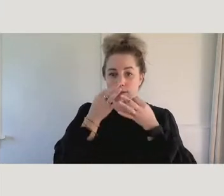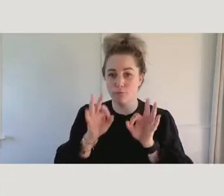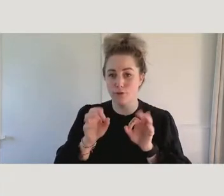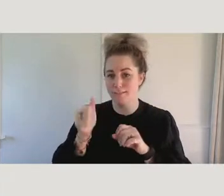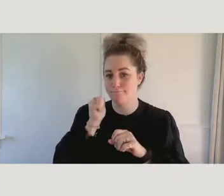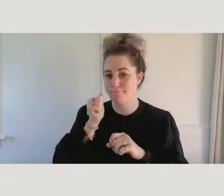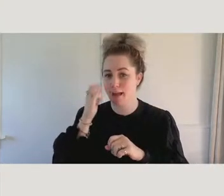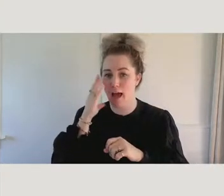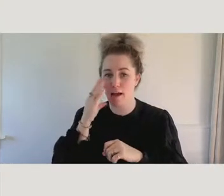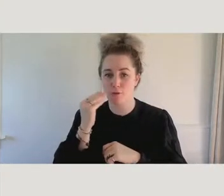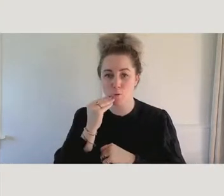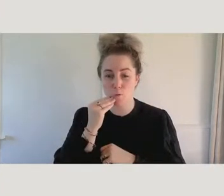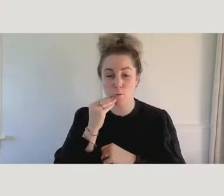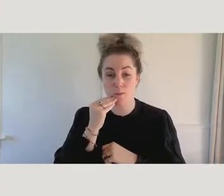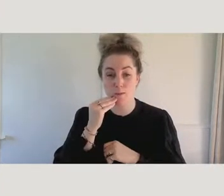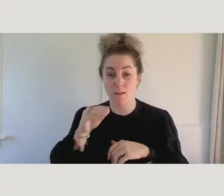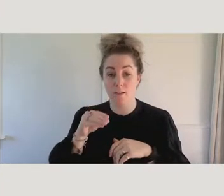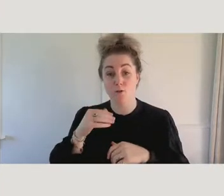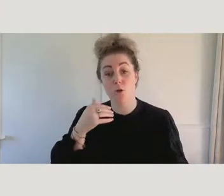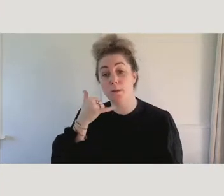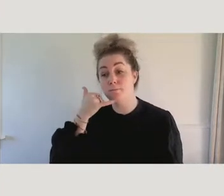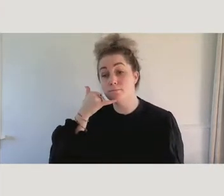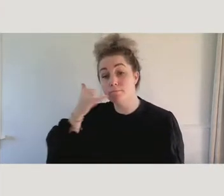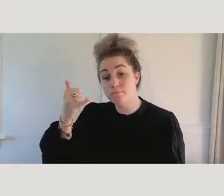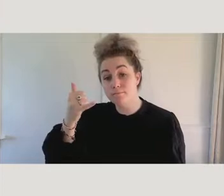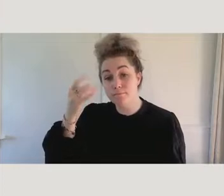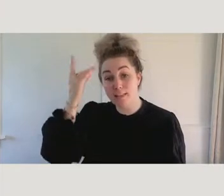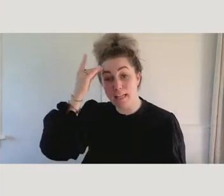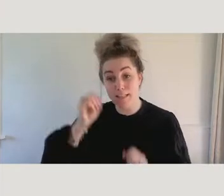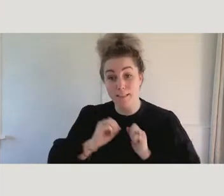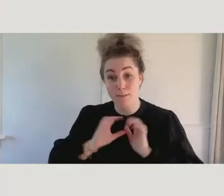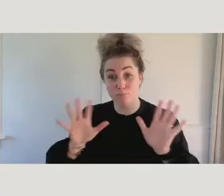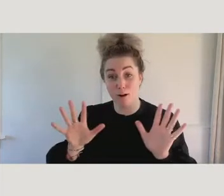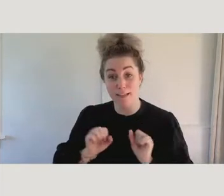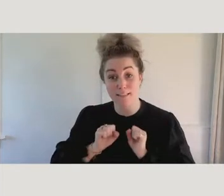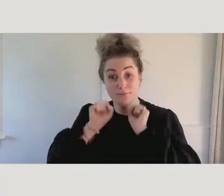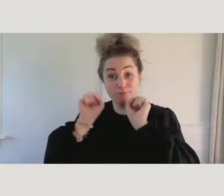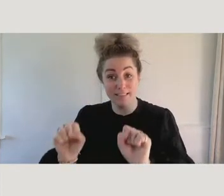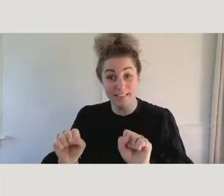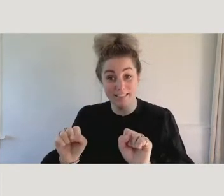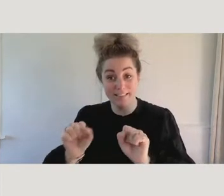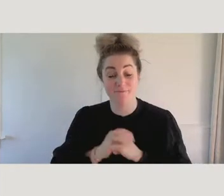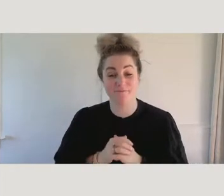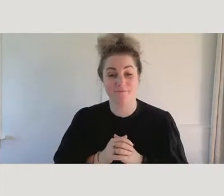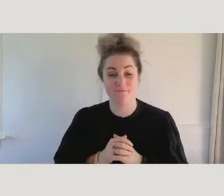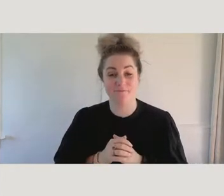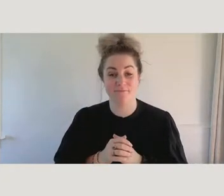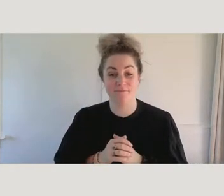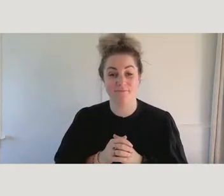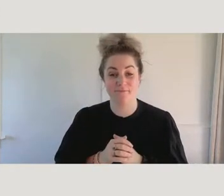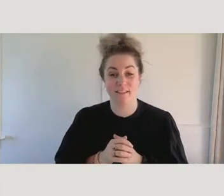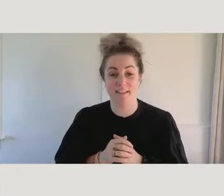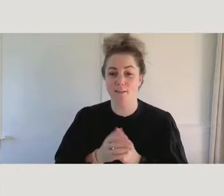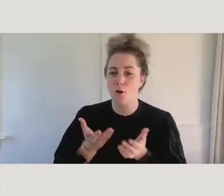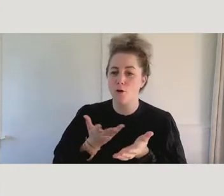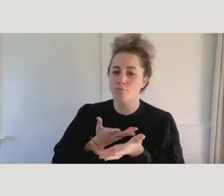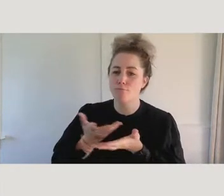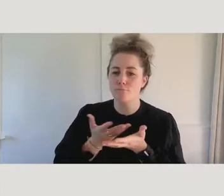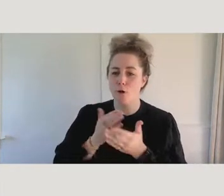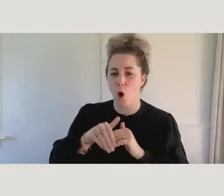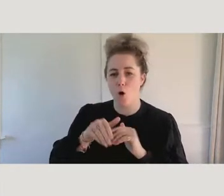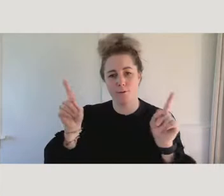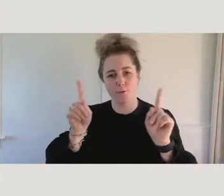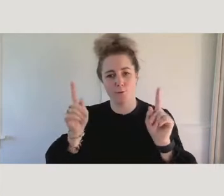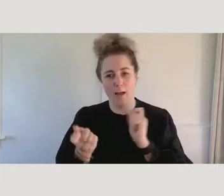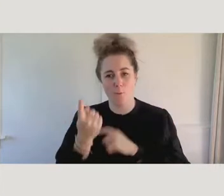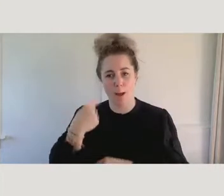I gave dad and Rayna a surprise and I popped in to see them he so we talked about today and